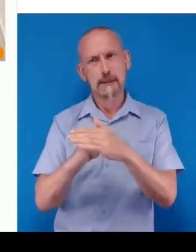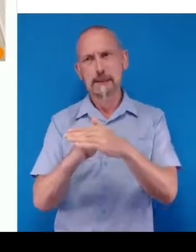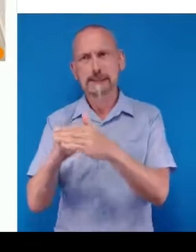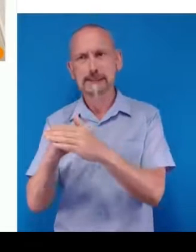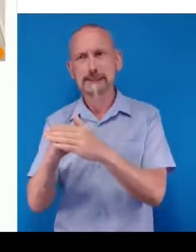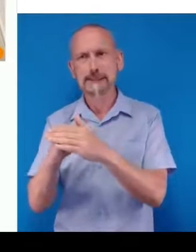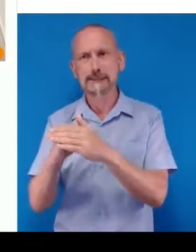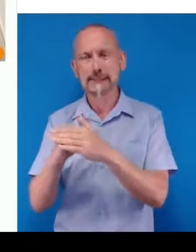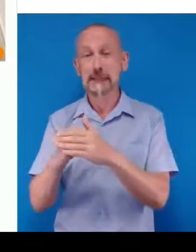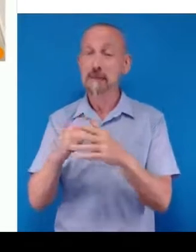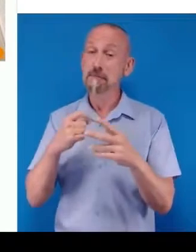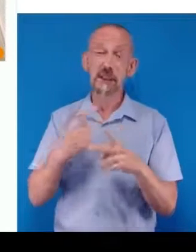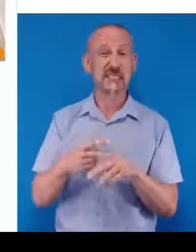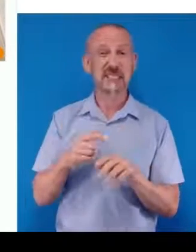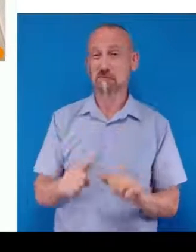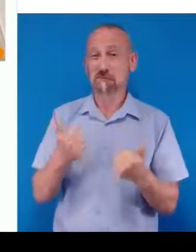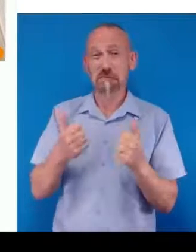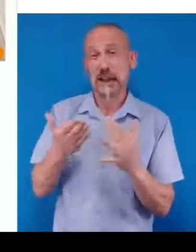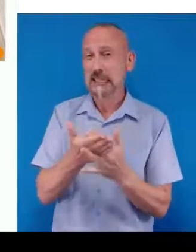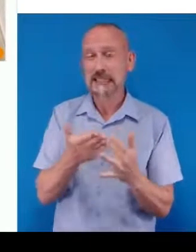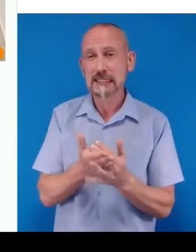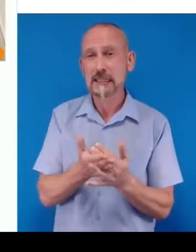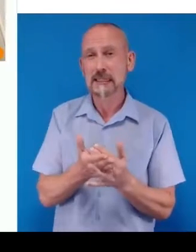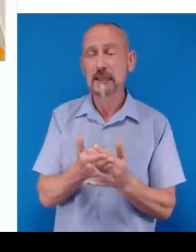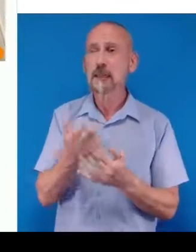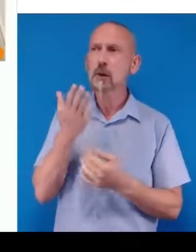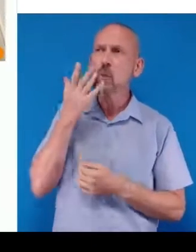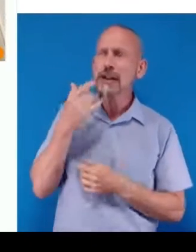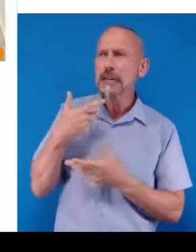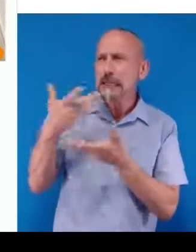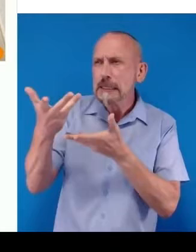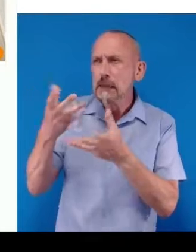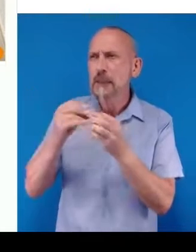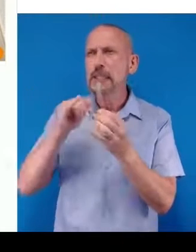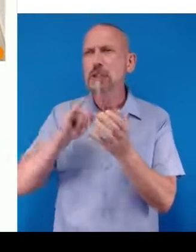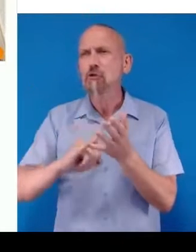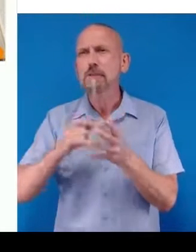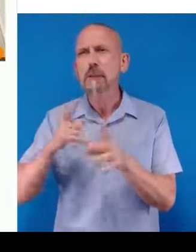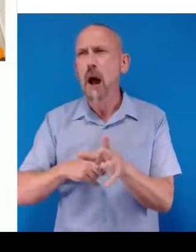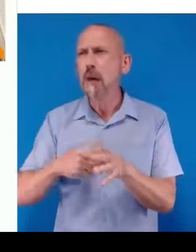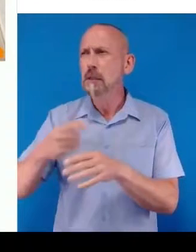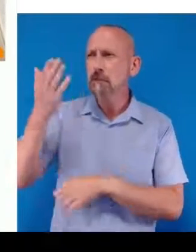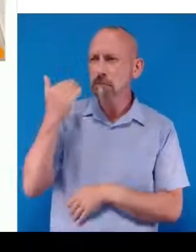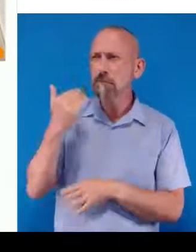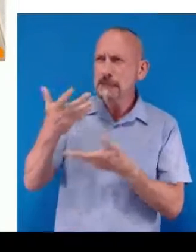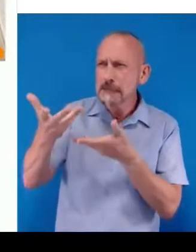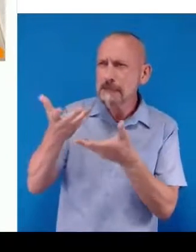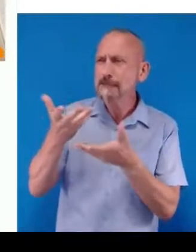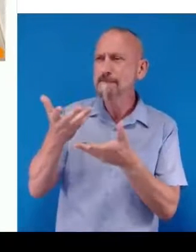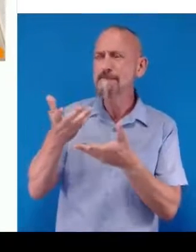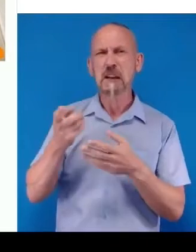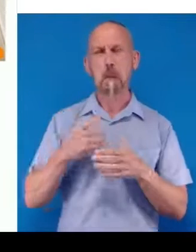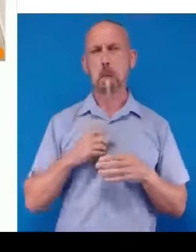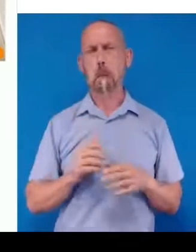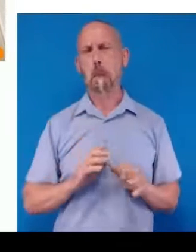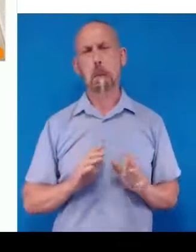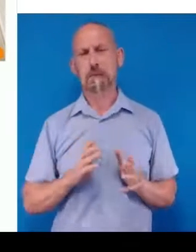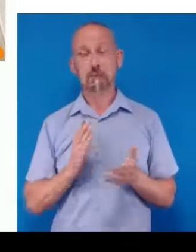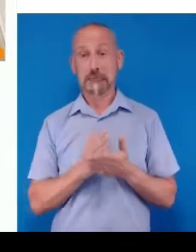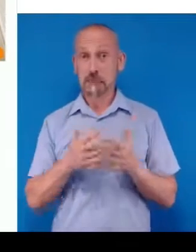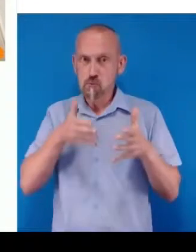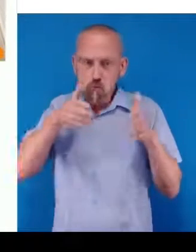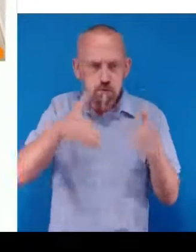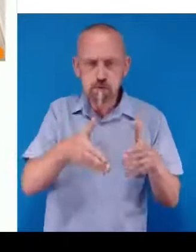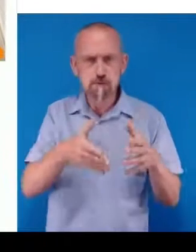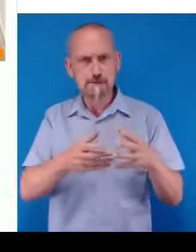they basically said, you know, this isn't something that they were particularly focused on. They were